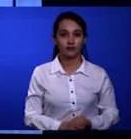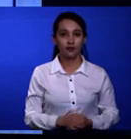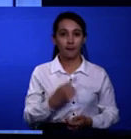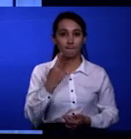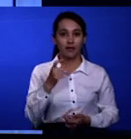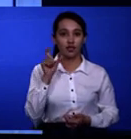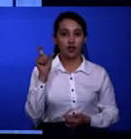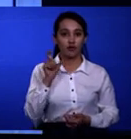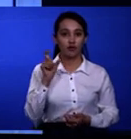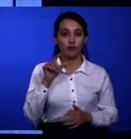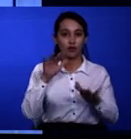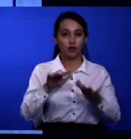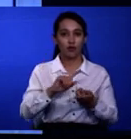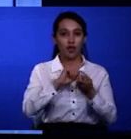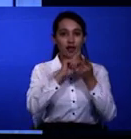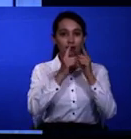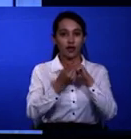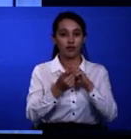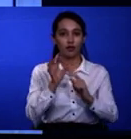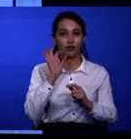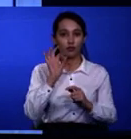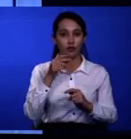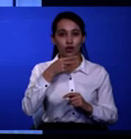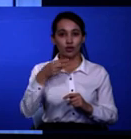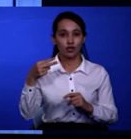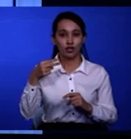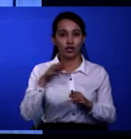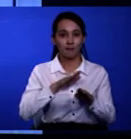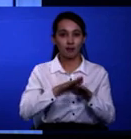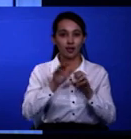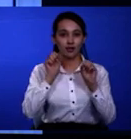Bitta cho'pni joyini o'zgartirib, to'g'ri tenglik hosil qiling.